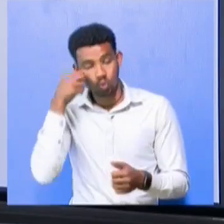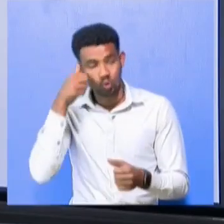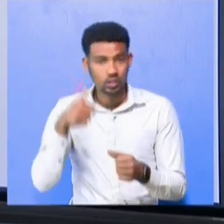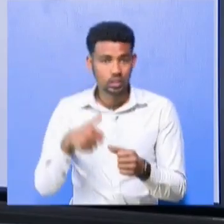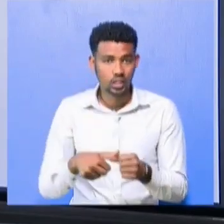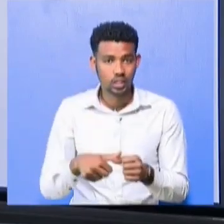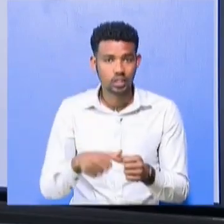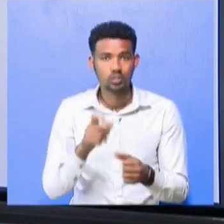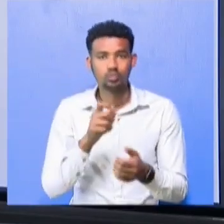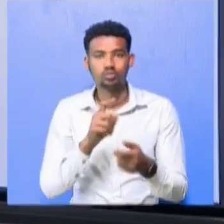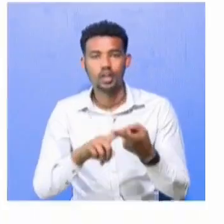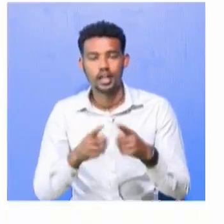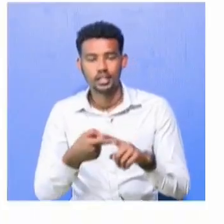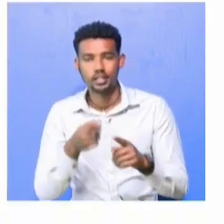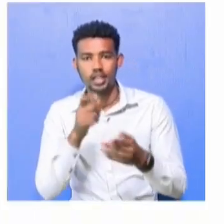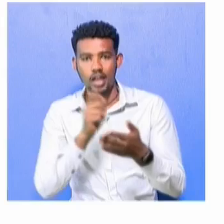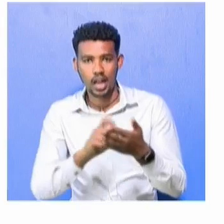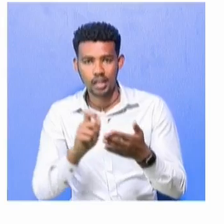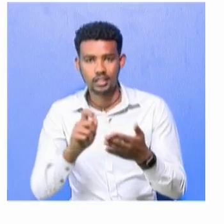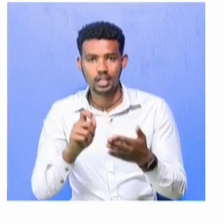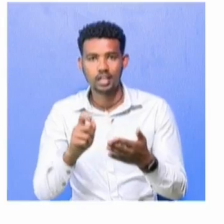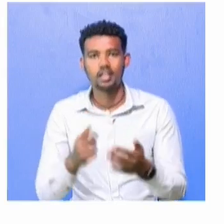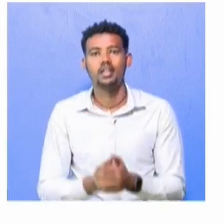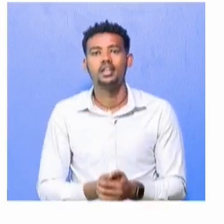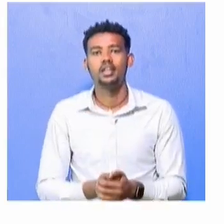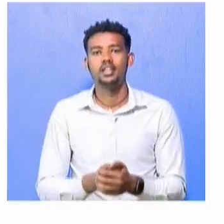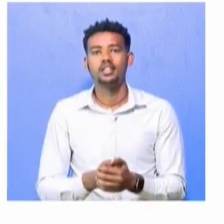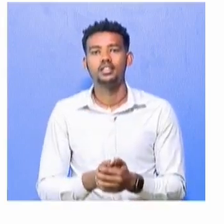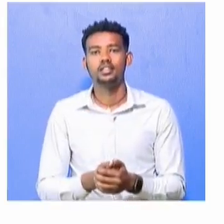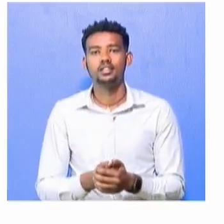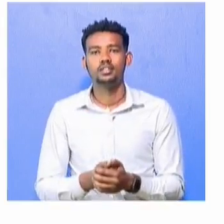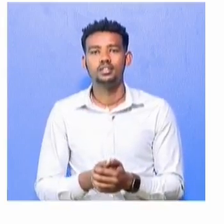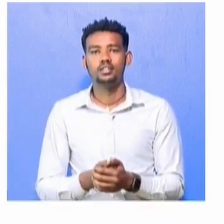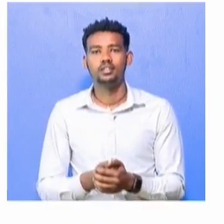your friendly letter. I received your letter.